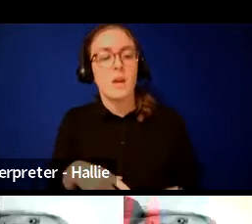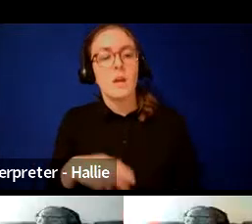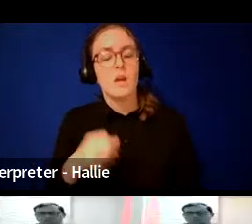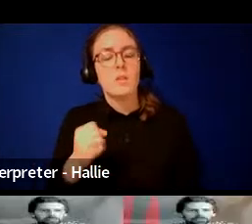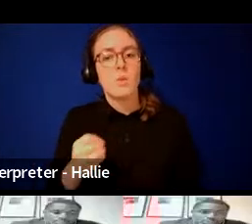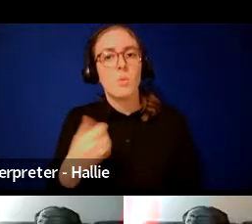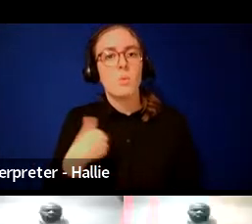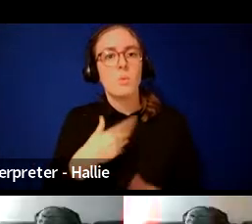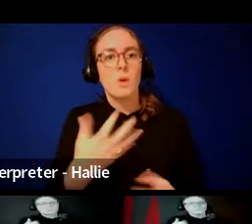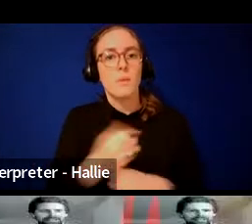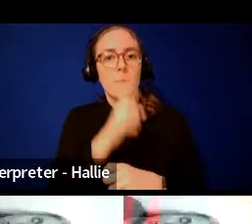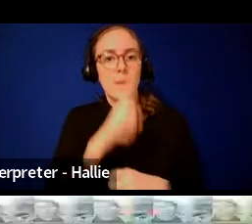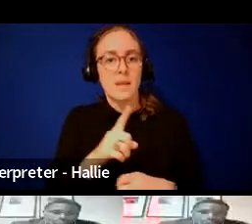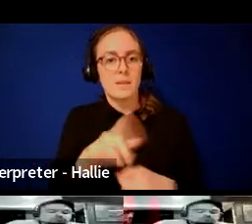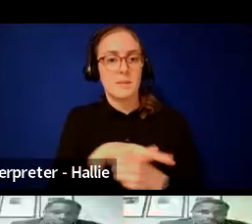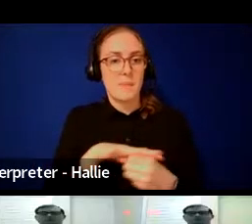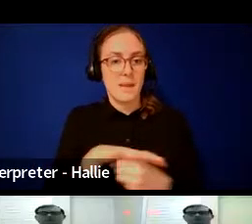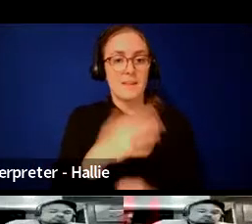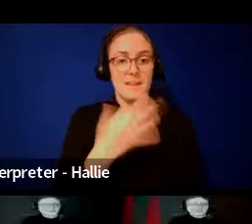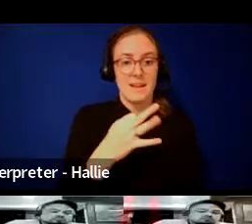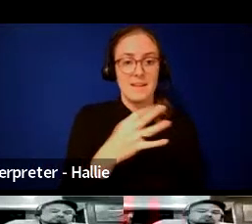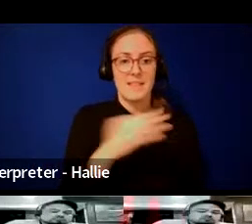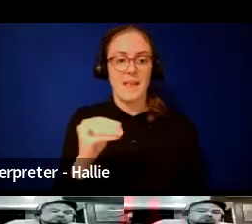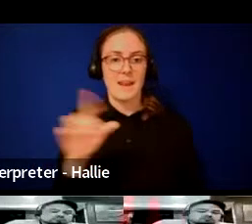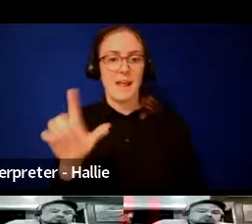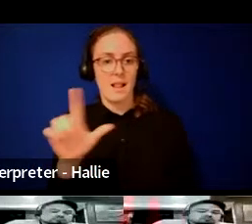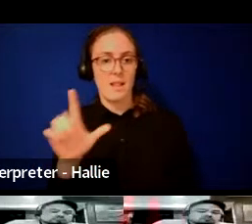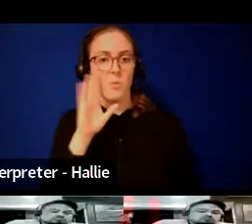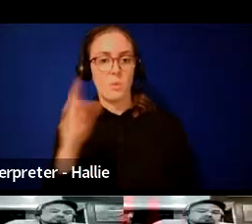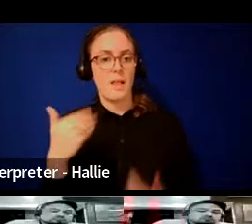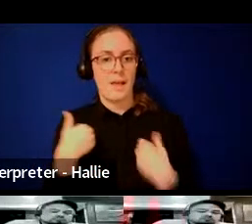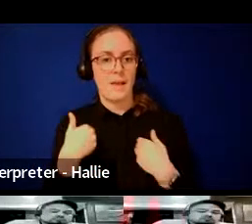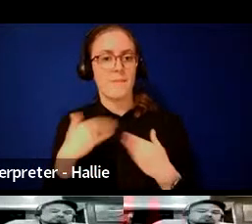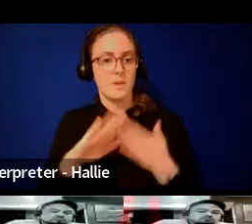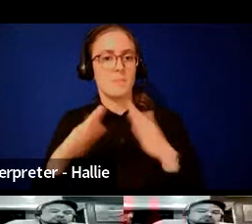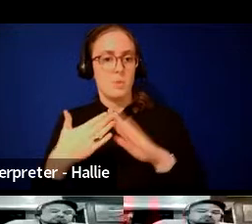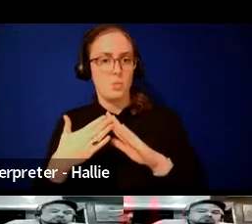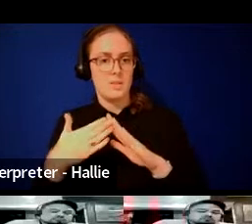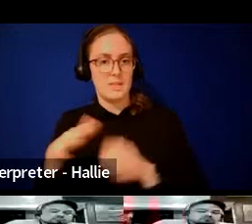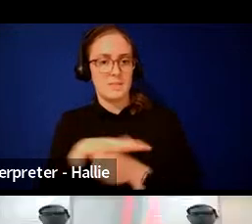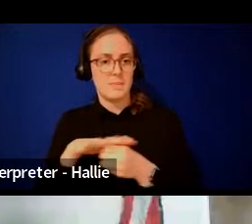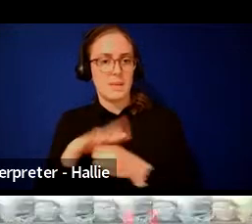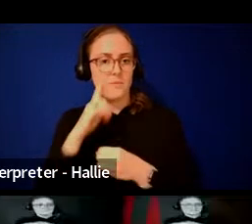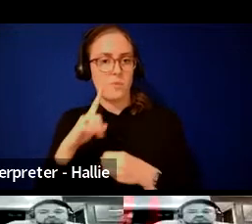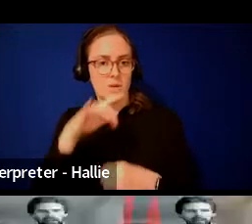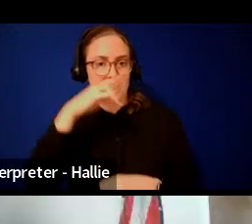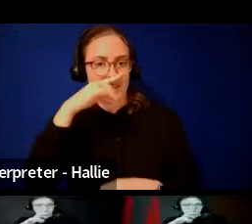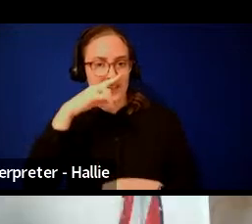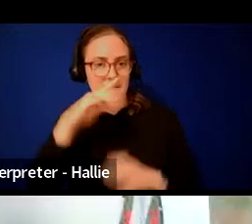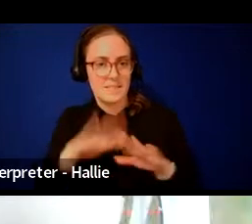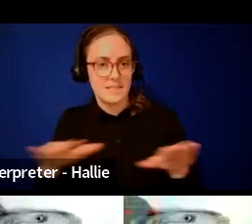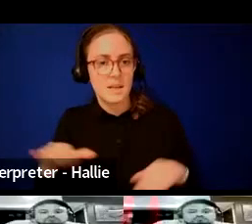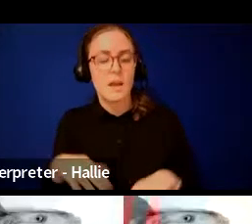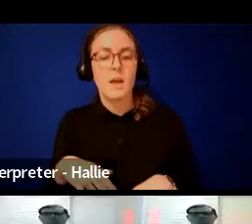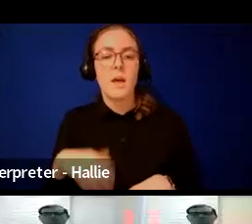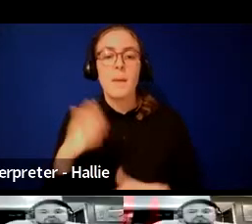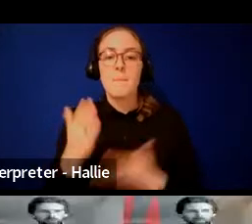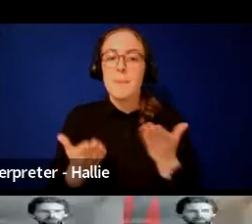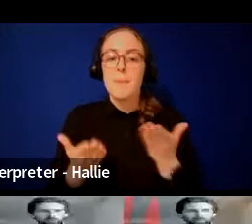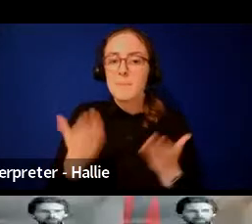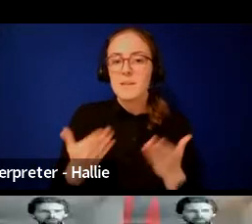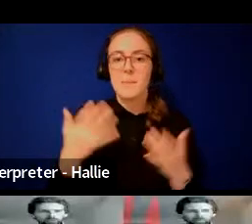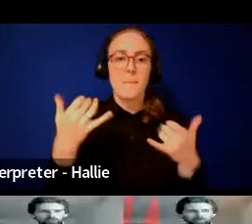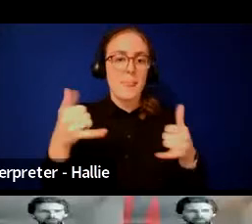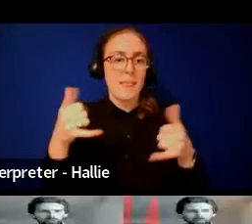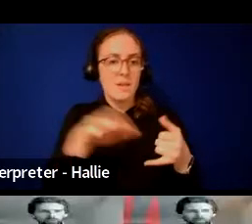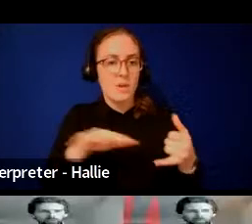we want to create a space at 19th and L that will be a community space for kids. Maybe it's a playground, maybe it's another kind of park, but either